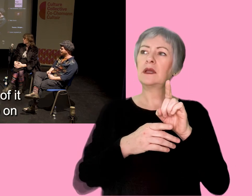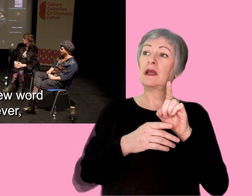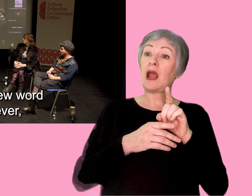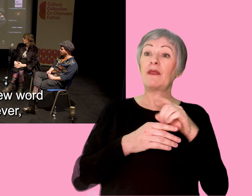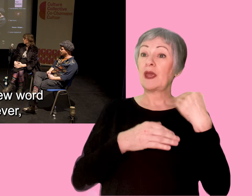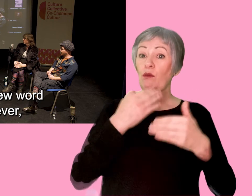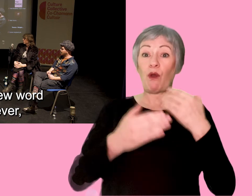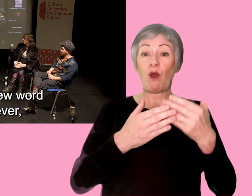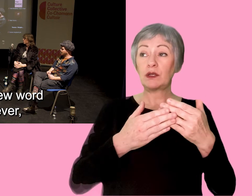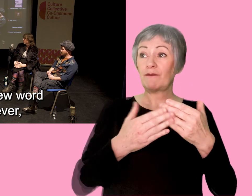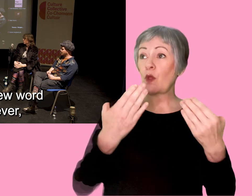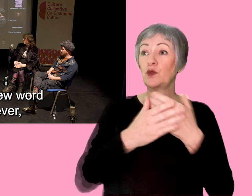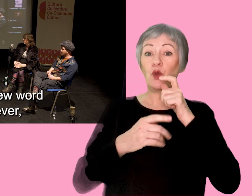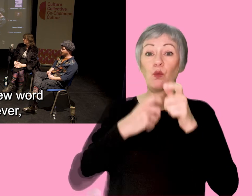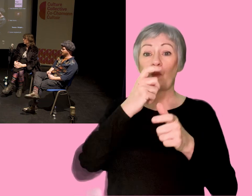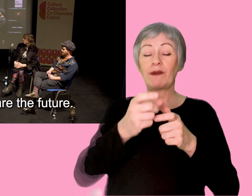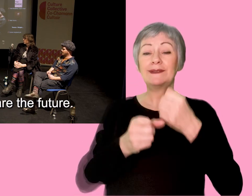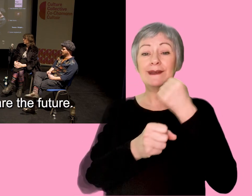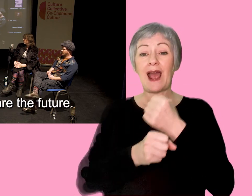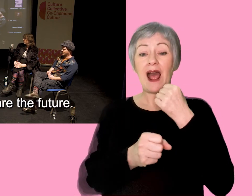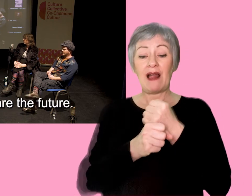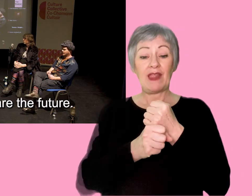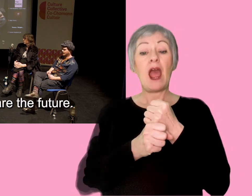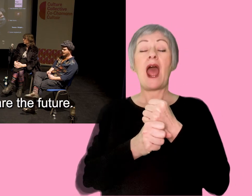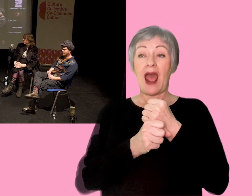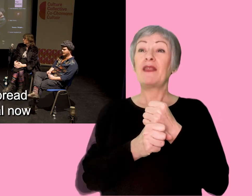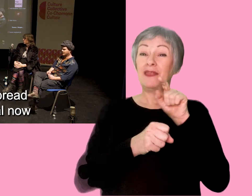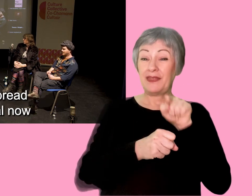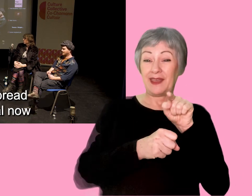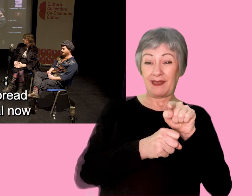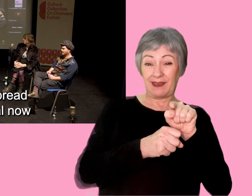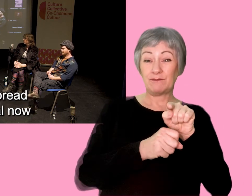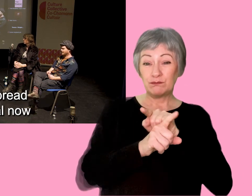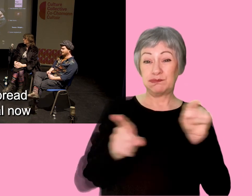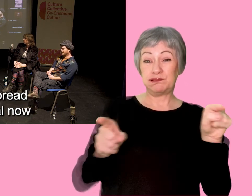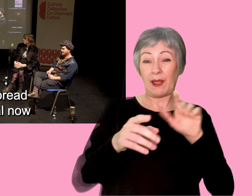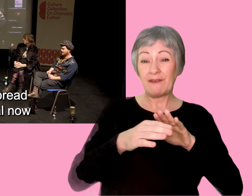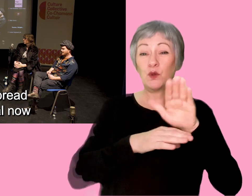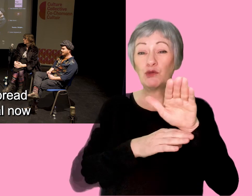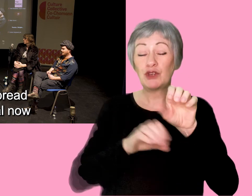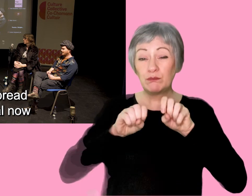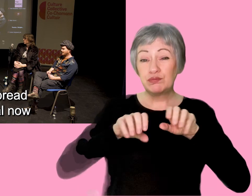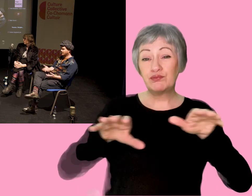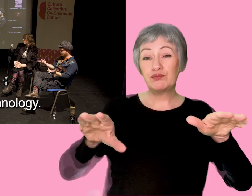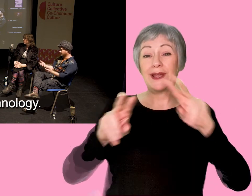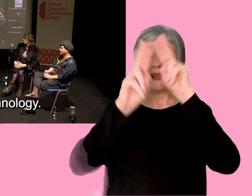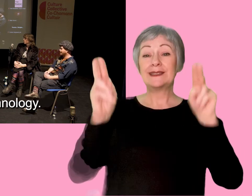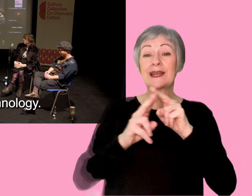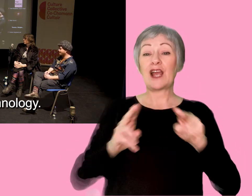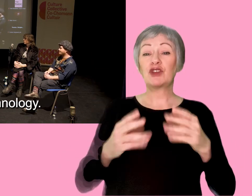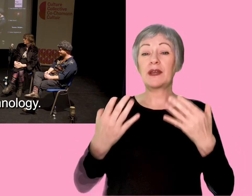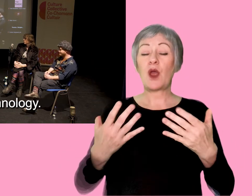go on and they've got the new word in Gaelic or whatever, and they can go, and they are the future. They are going to spread, and it's international now because we've